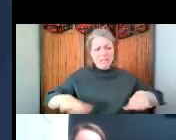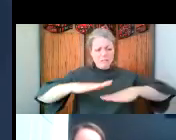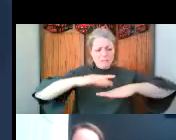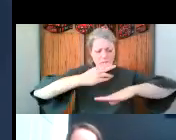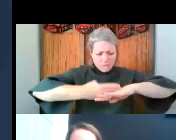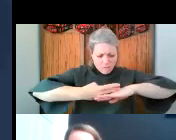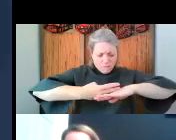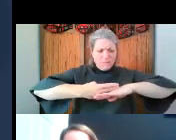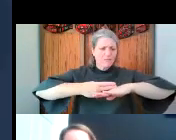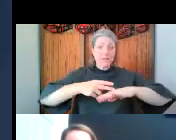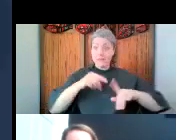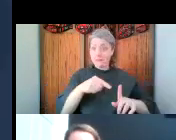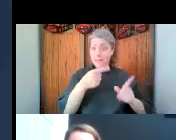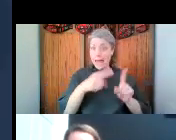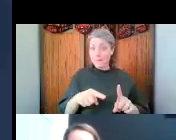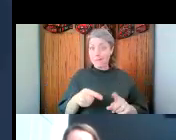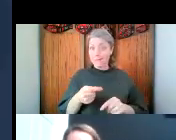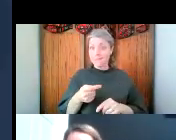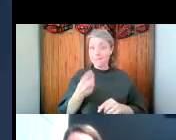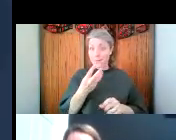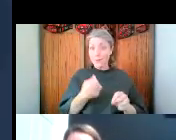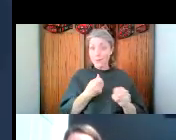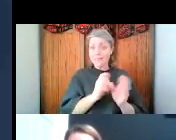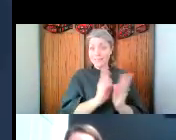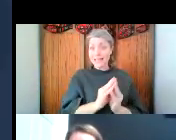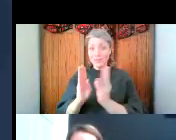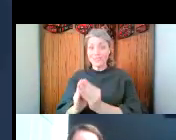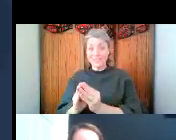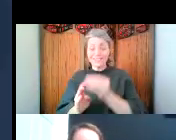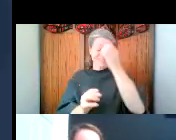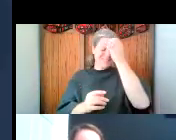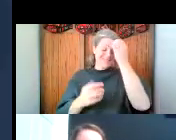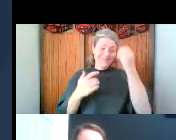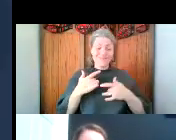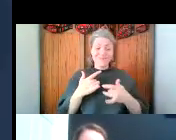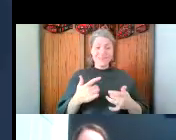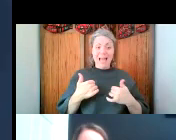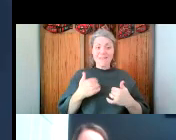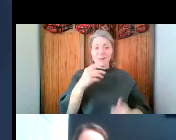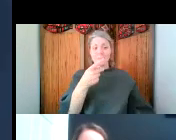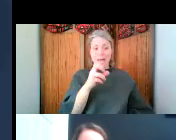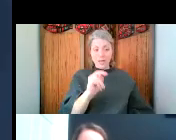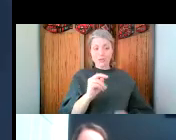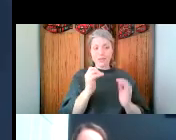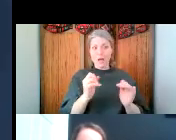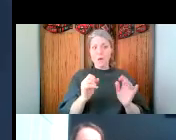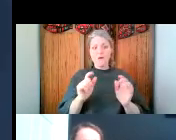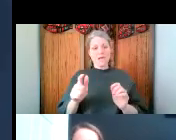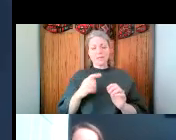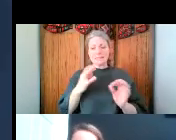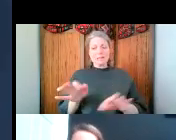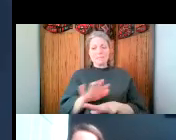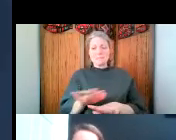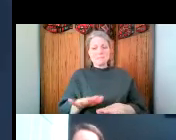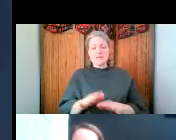And this has happened for the last 2 sessions. So now we have a pattern of behaviors. Eventually you decide to leave the situation and it's